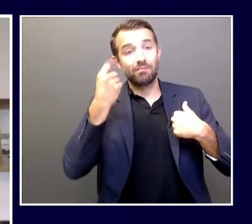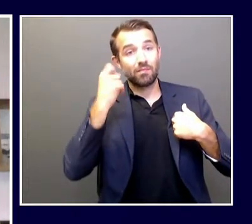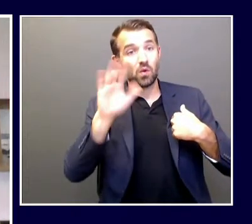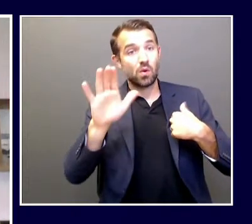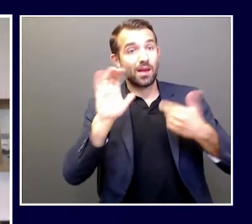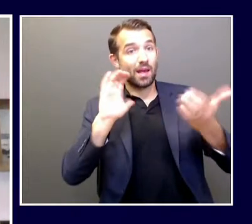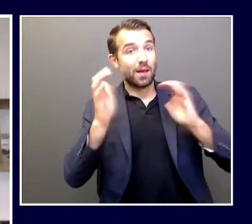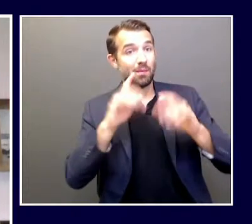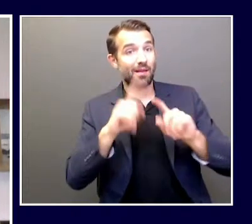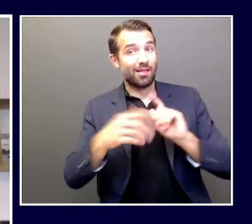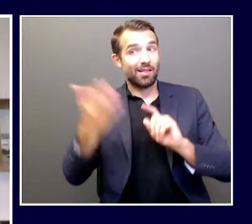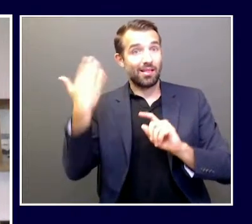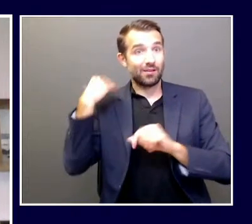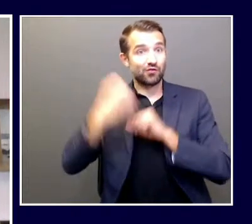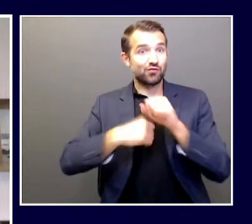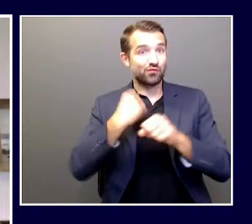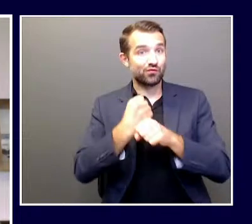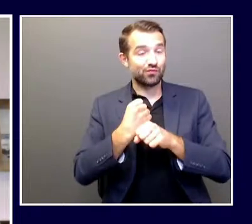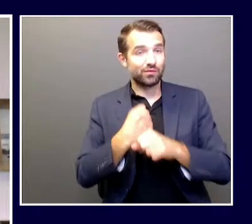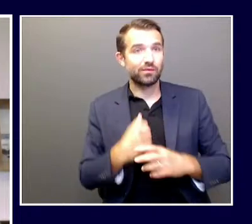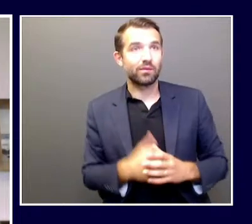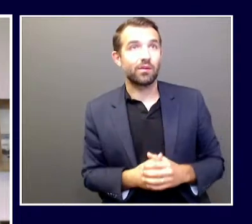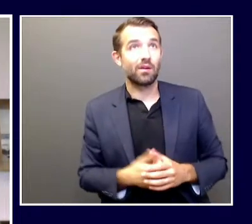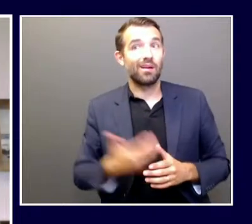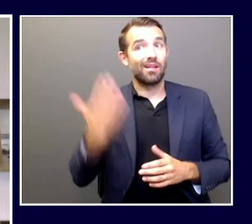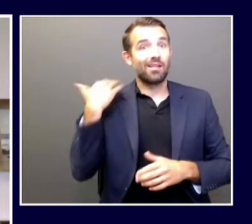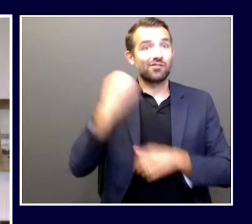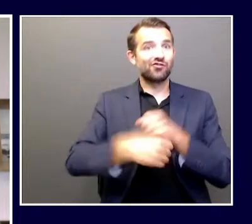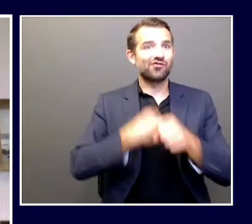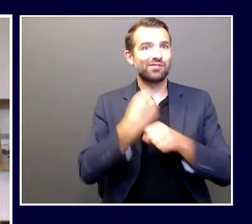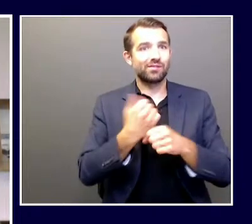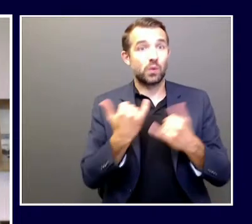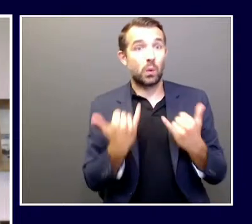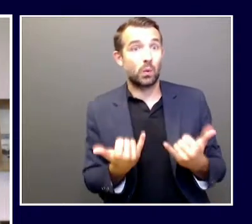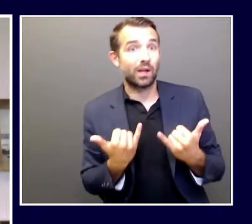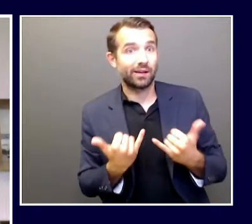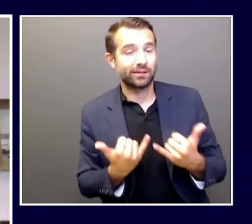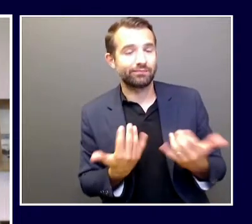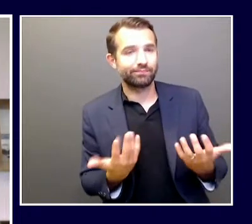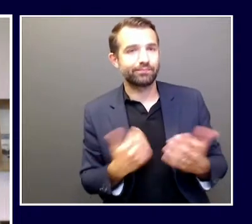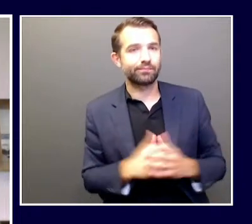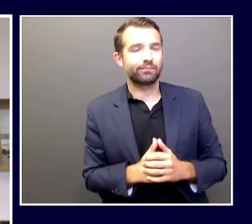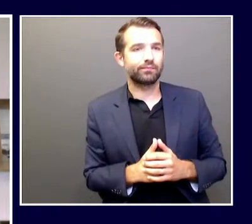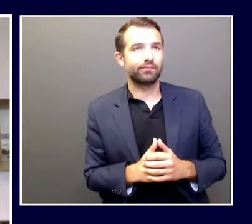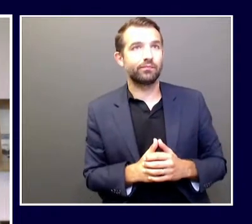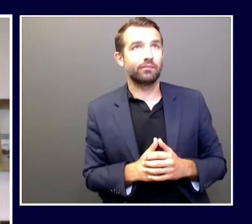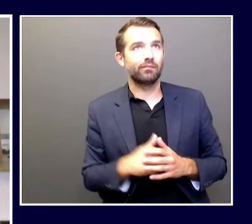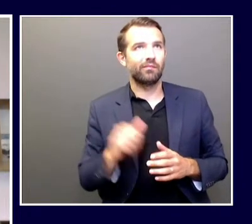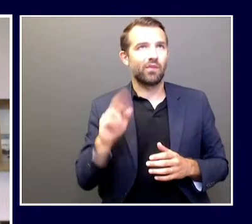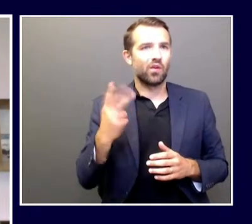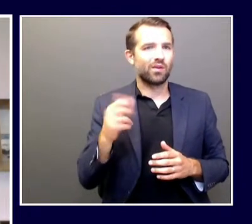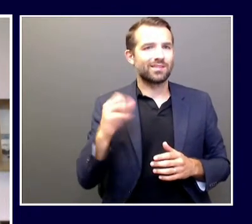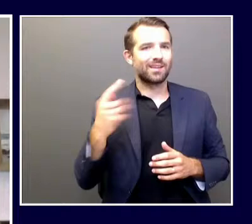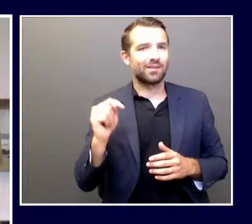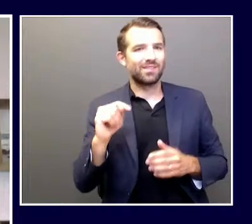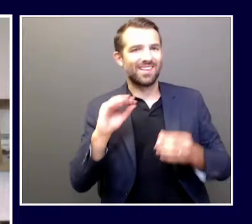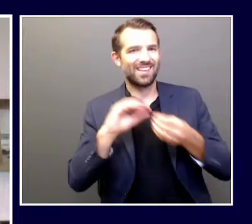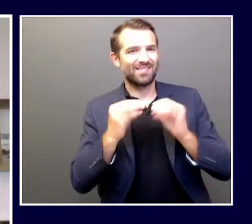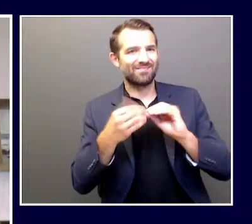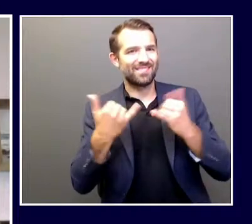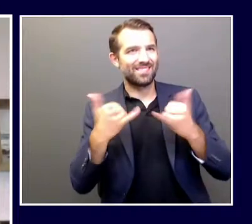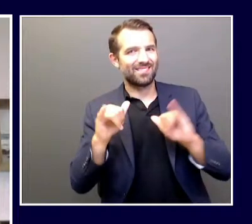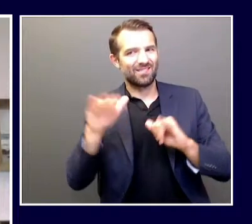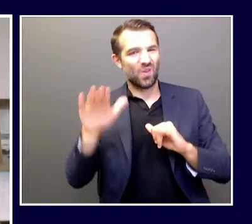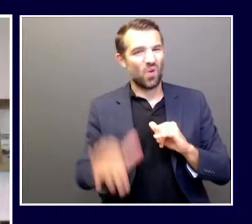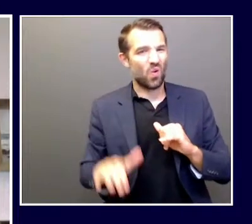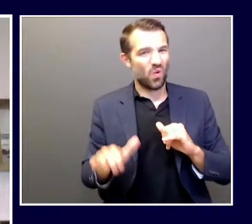quite low, and we had not yet started moving up the curve, seeing more cases. Of course, we